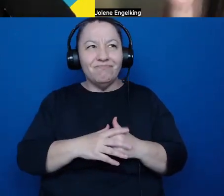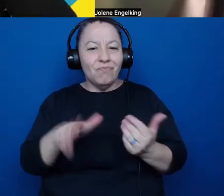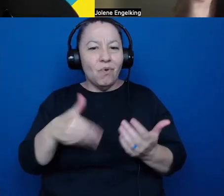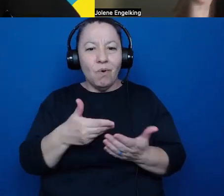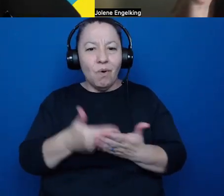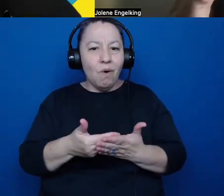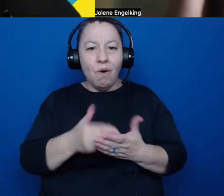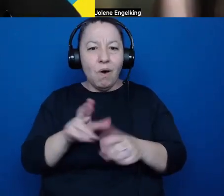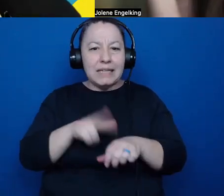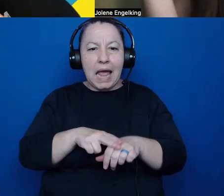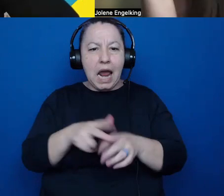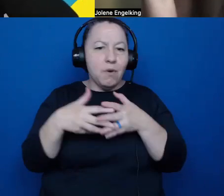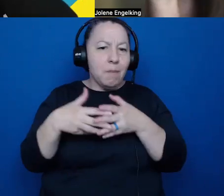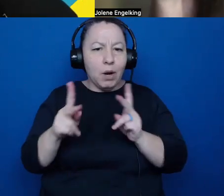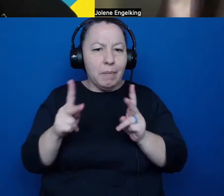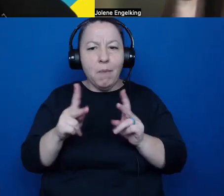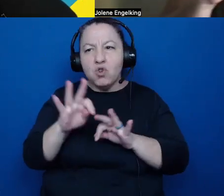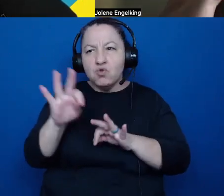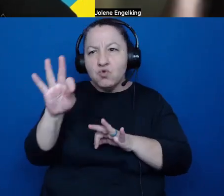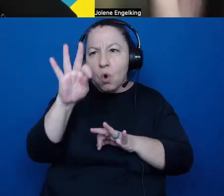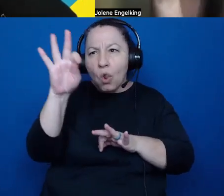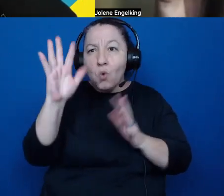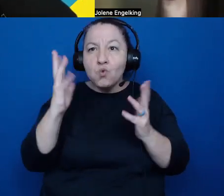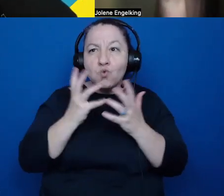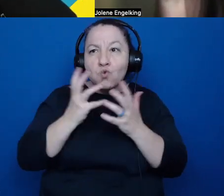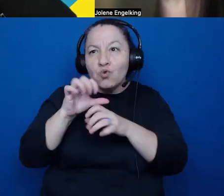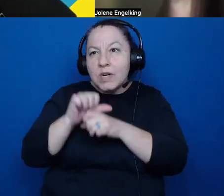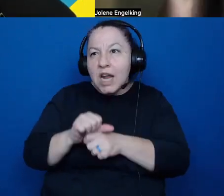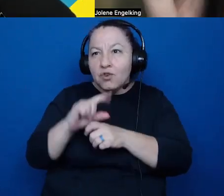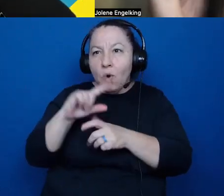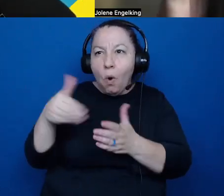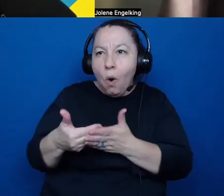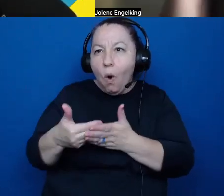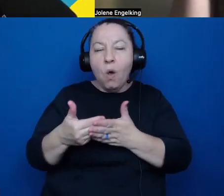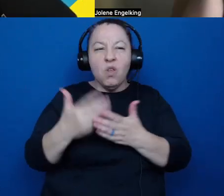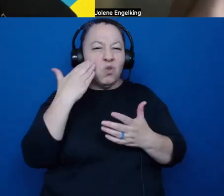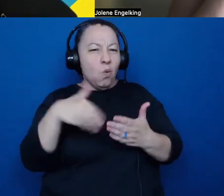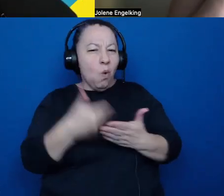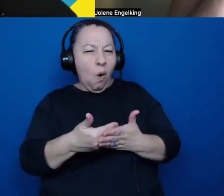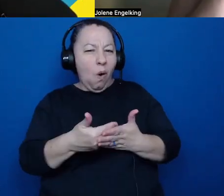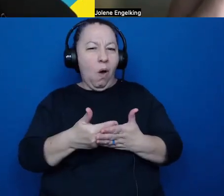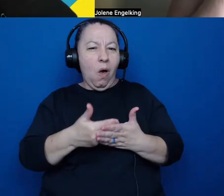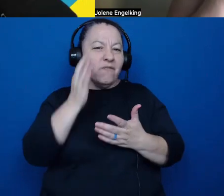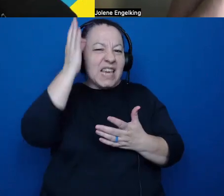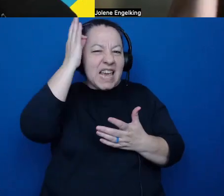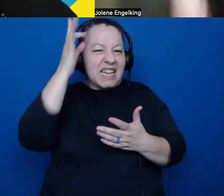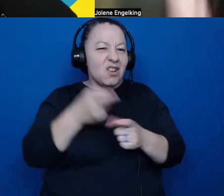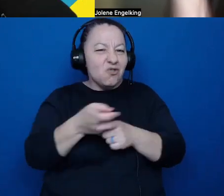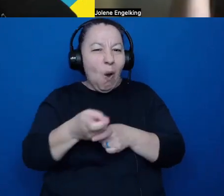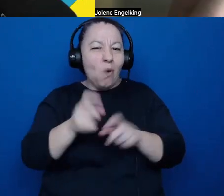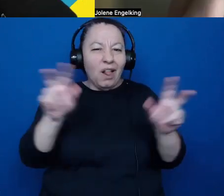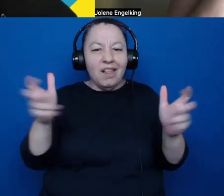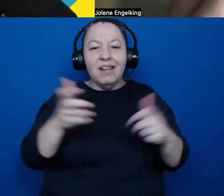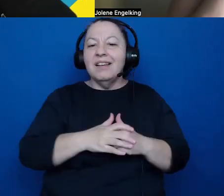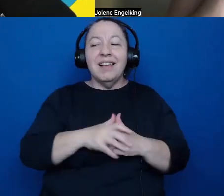like super spiritual or super traditional, or know all the in jokes and all those sorts of things. And that's not always true. Some folks